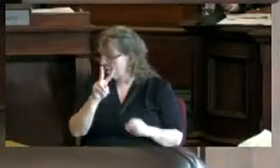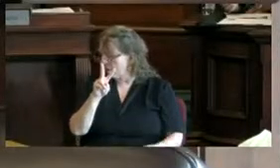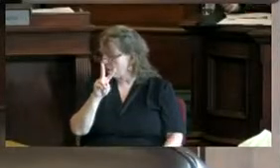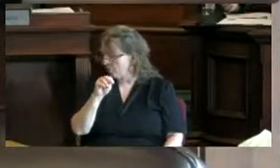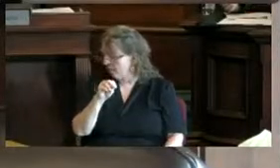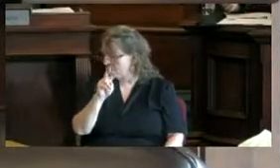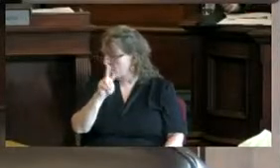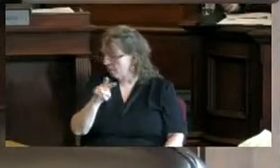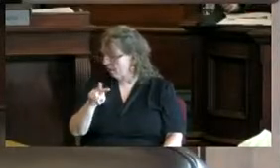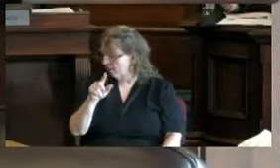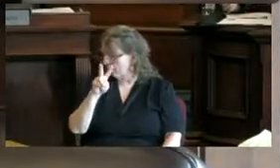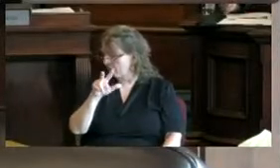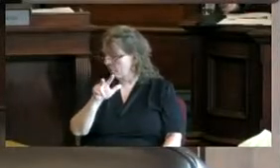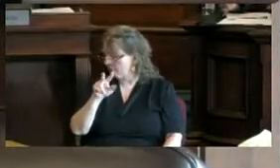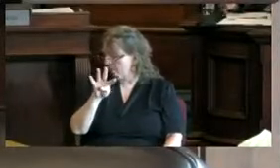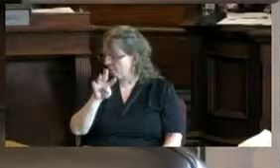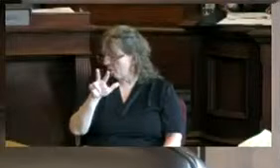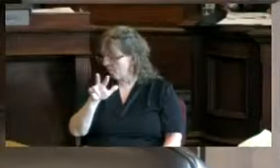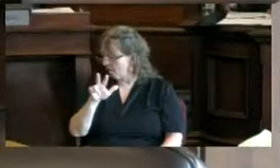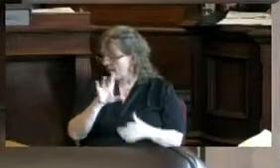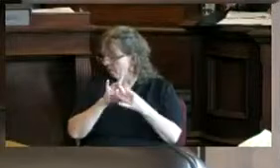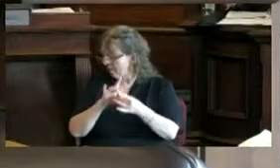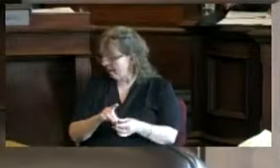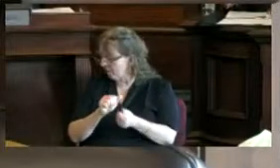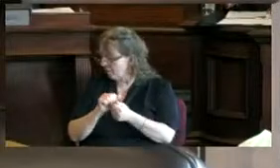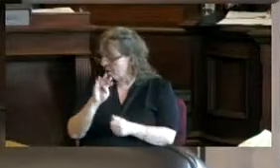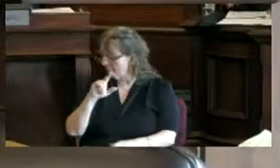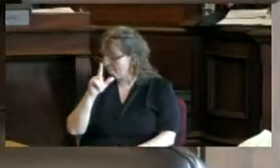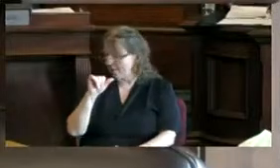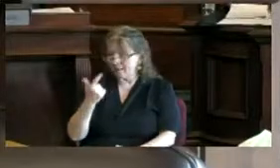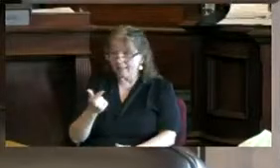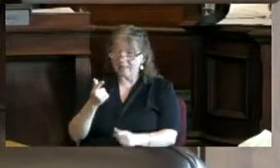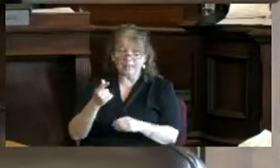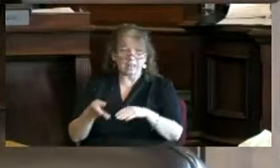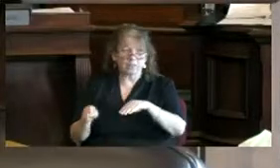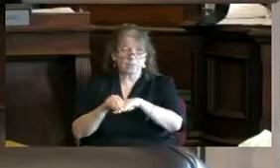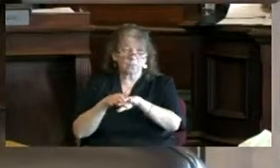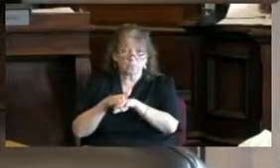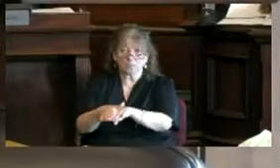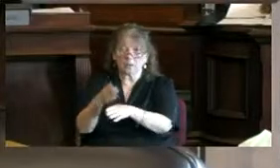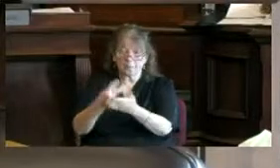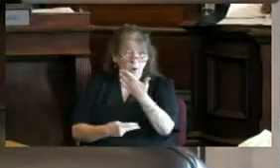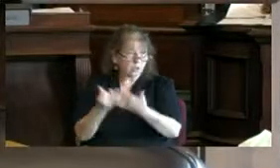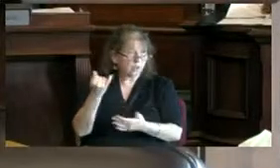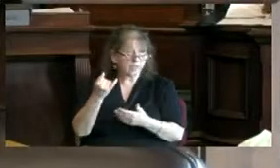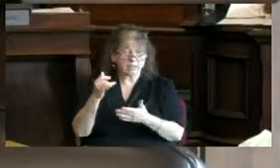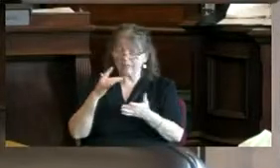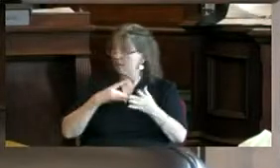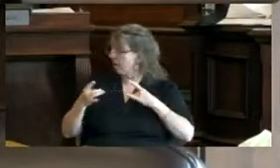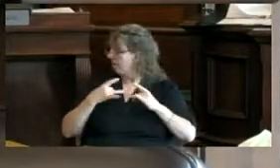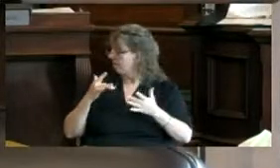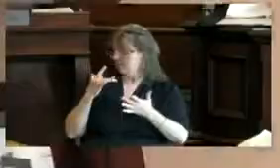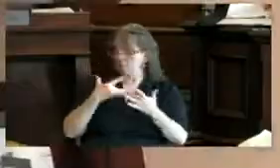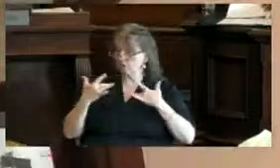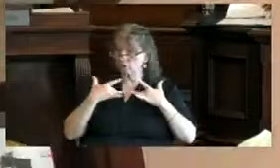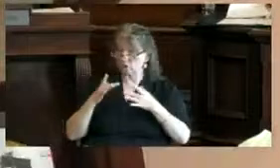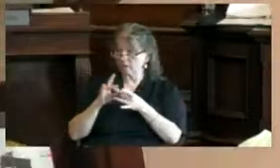2022-343 relating to the 2024 Millie and Surface Project. Any questions, comments, or concerns? Councilmember Patterson. Thank